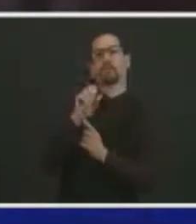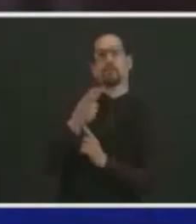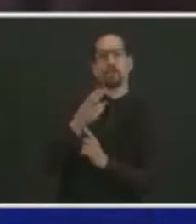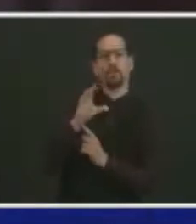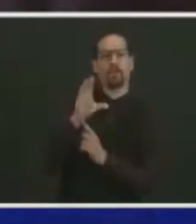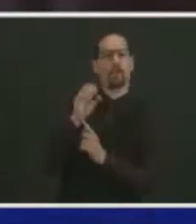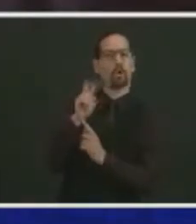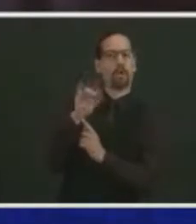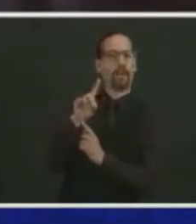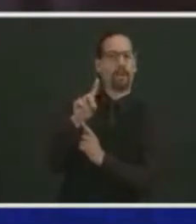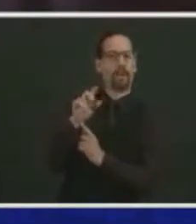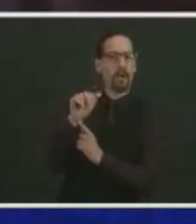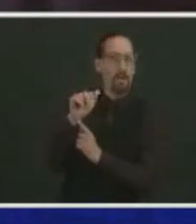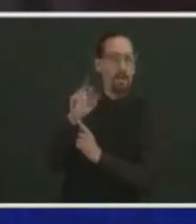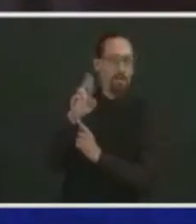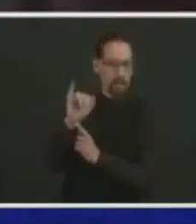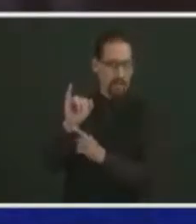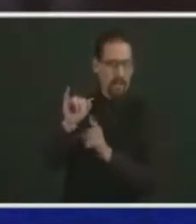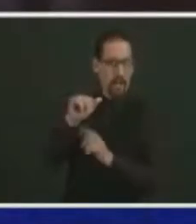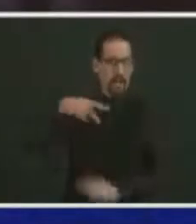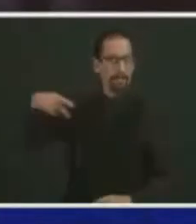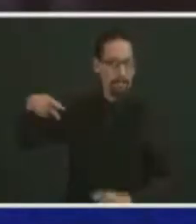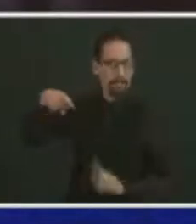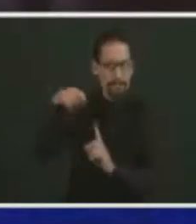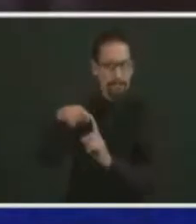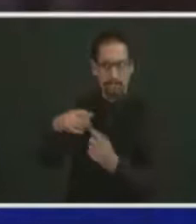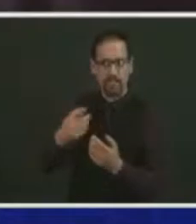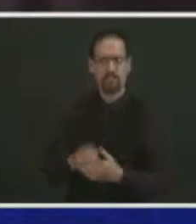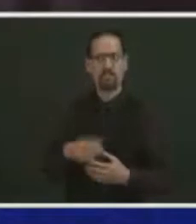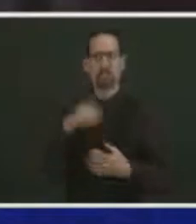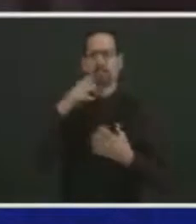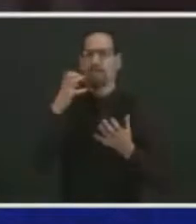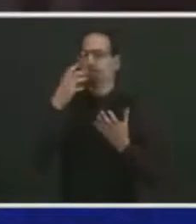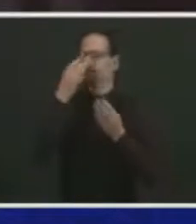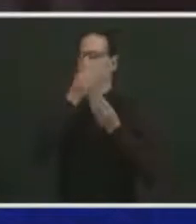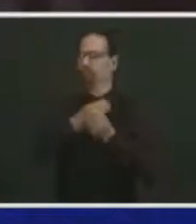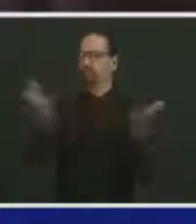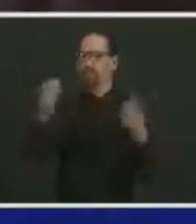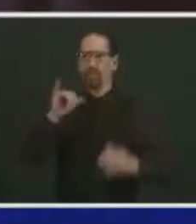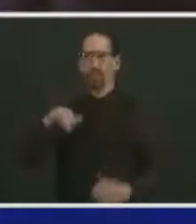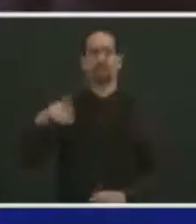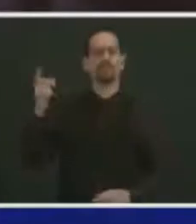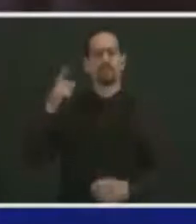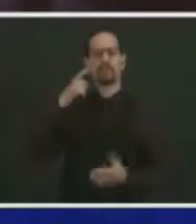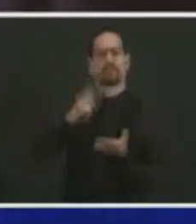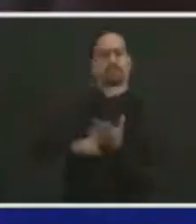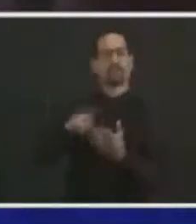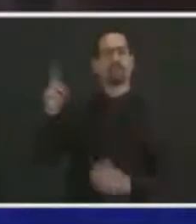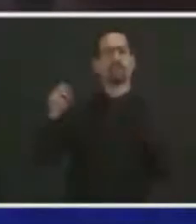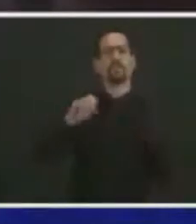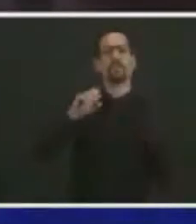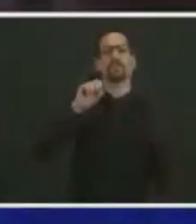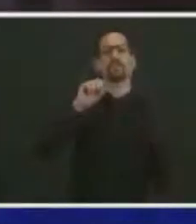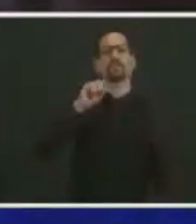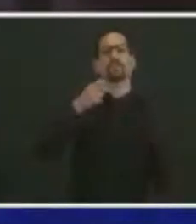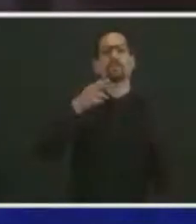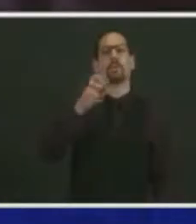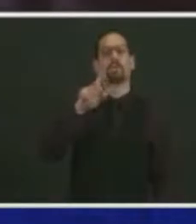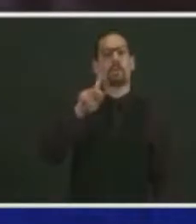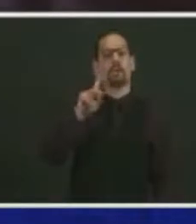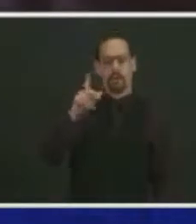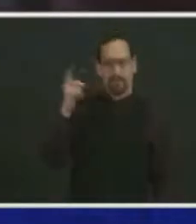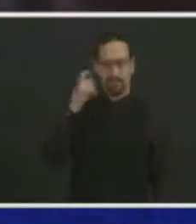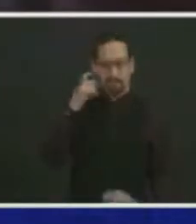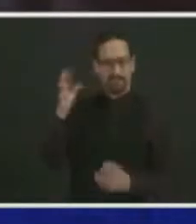RI. I want to first acknowledge Shirag, who's on my team, who's here today. In case anyone has